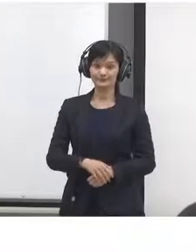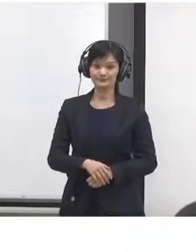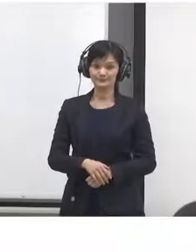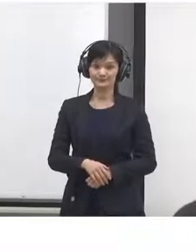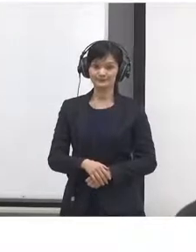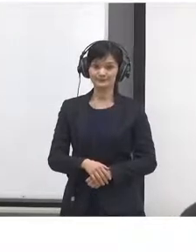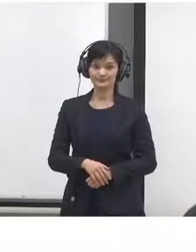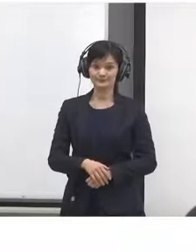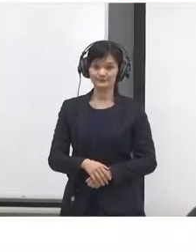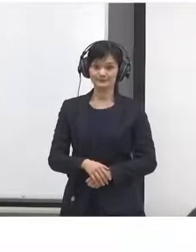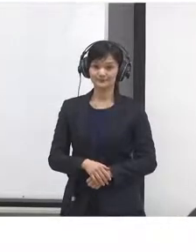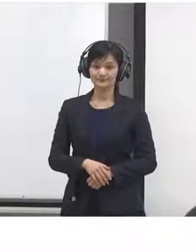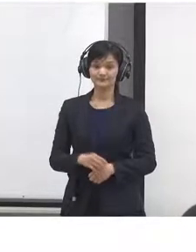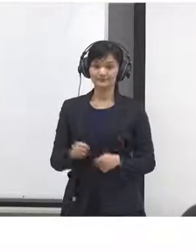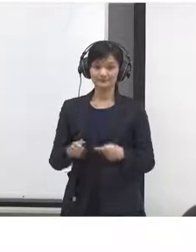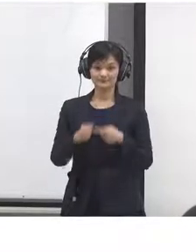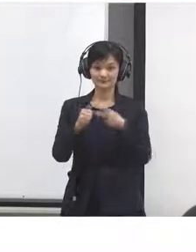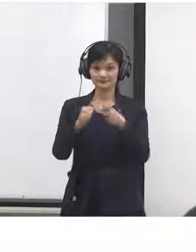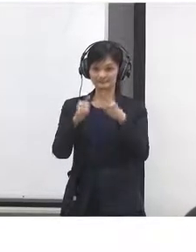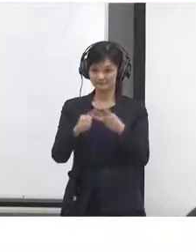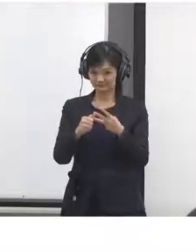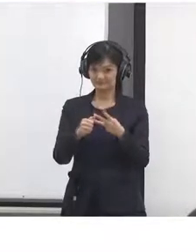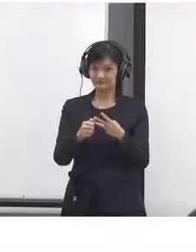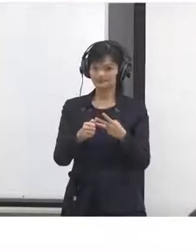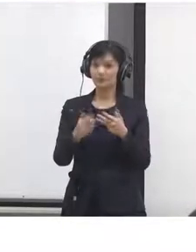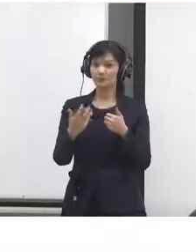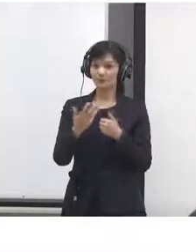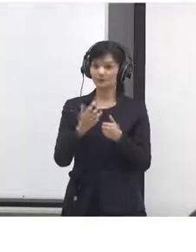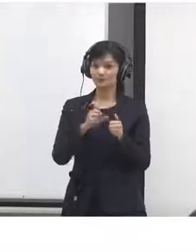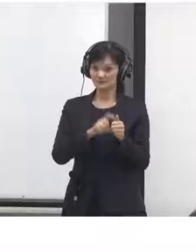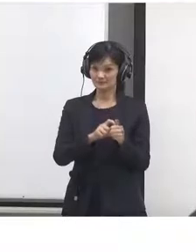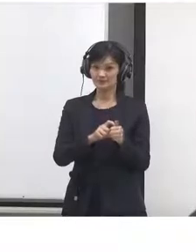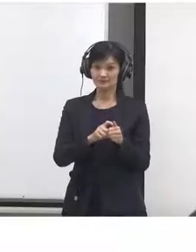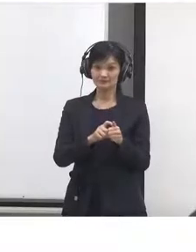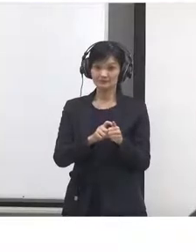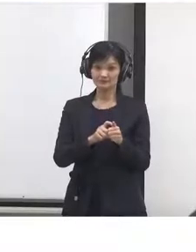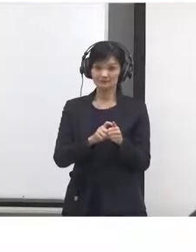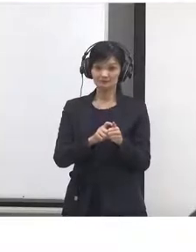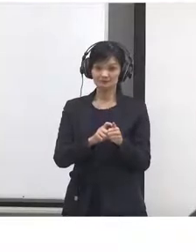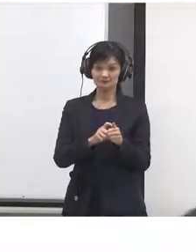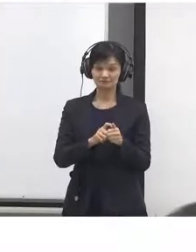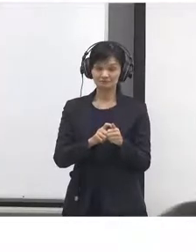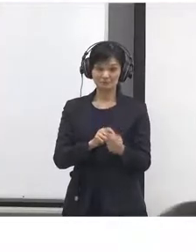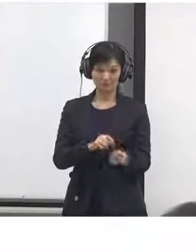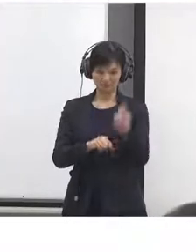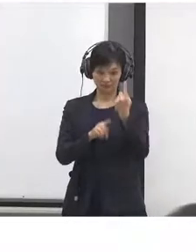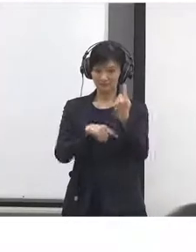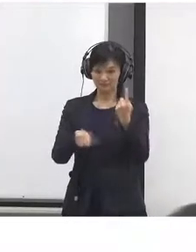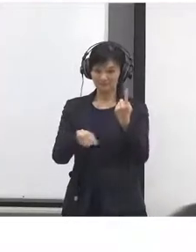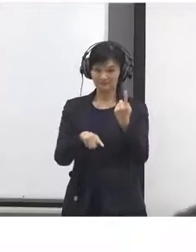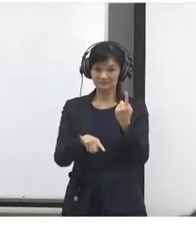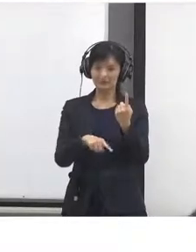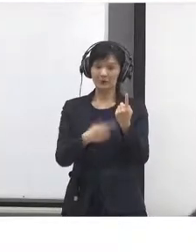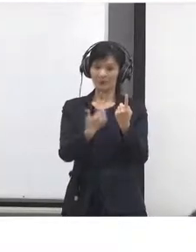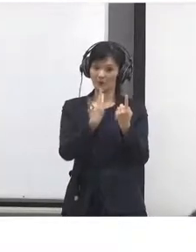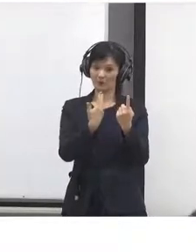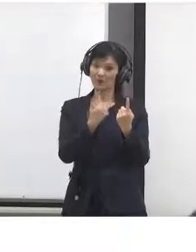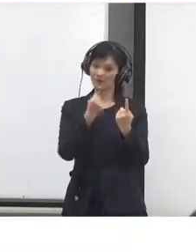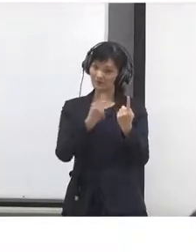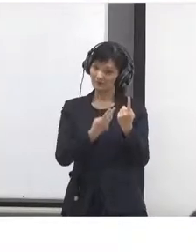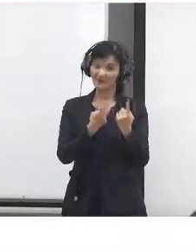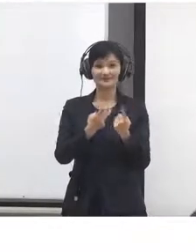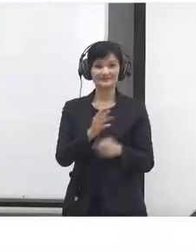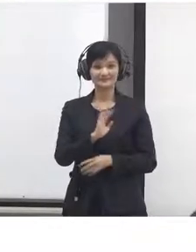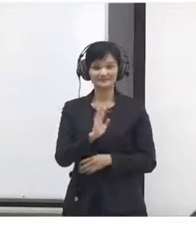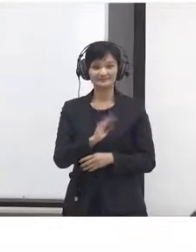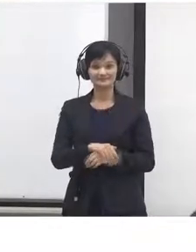so I maybe sorry a bit. Yeah, so next Can question I say we have. Yes, yeah, about sure. The first question. Yes, of course, language